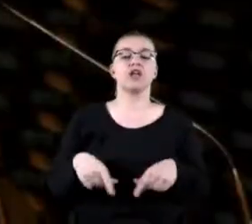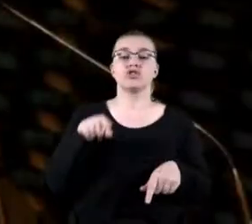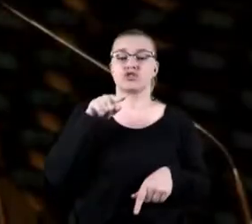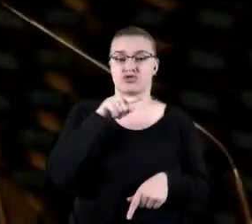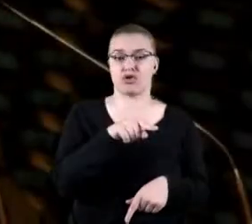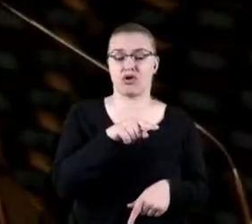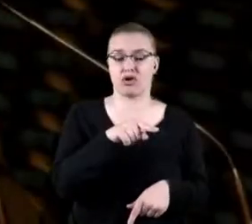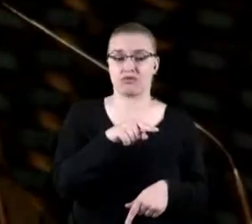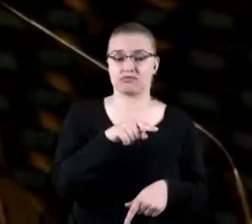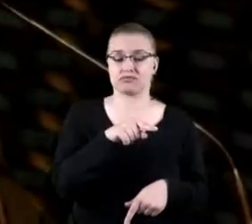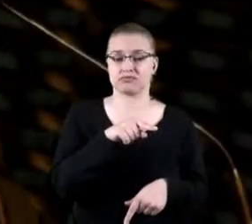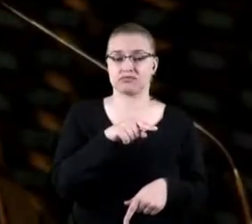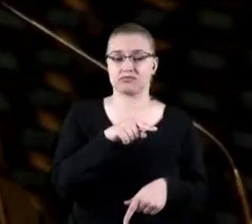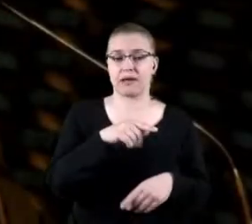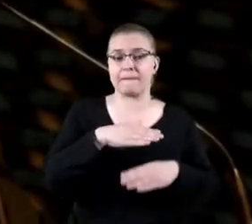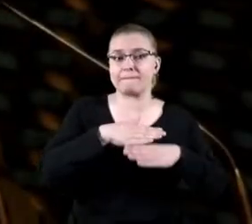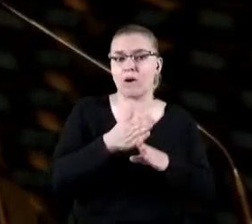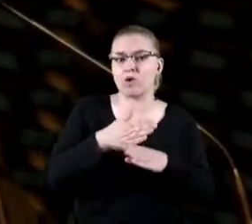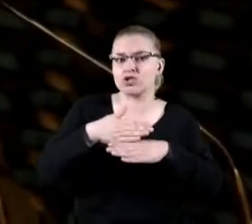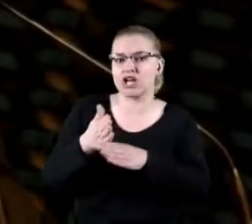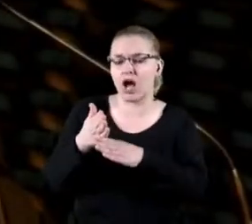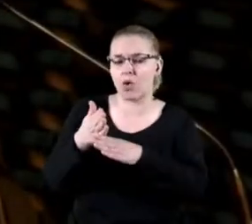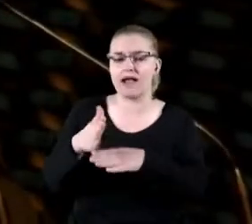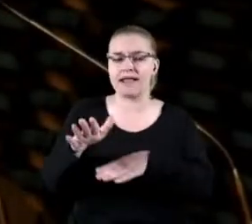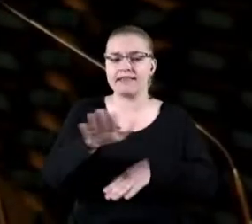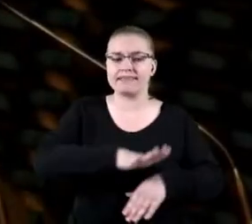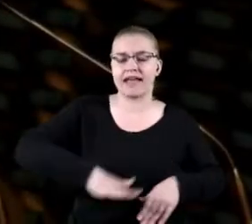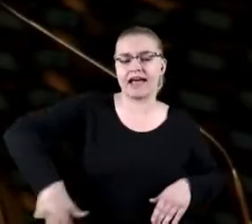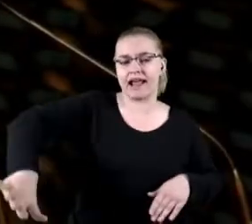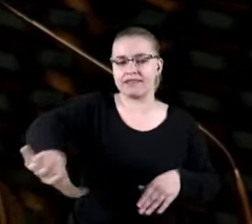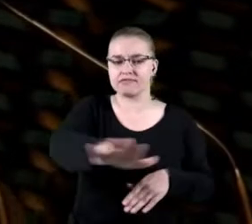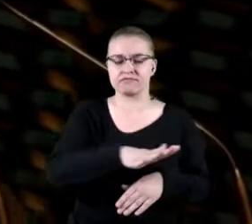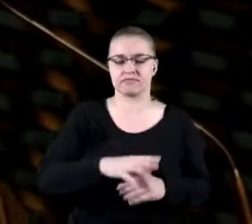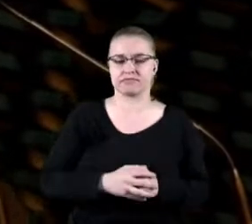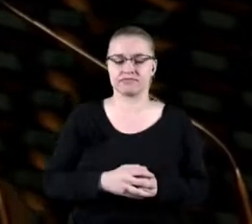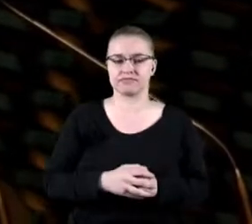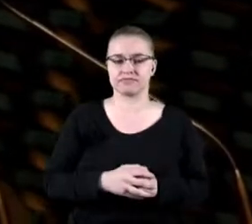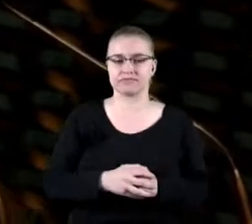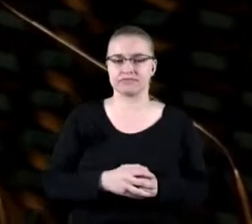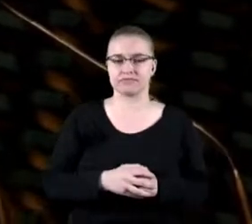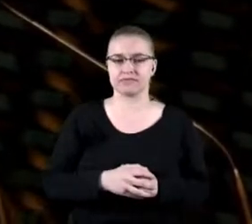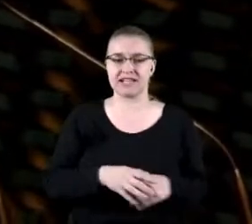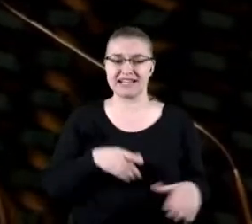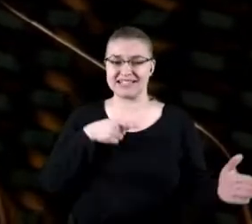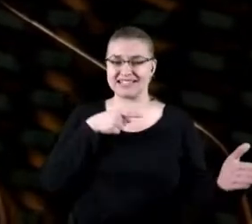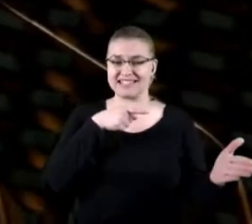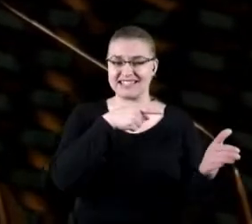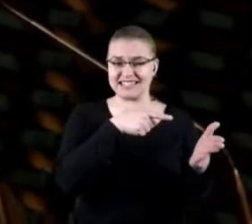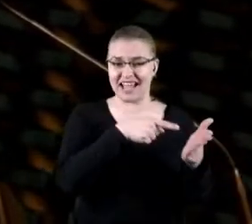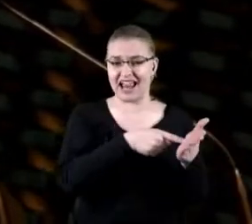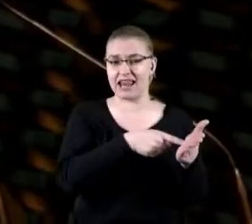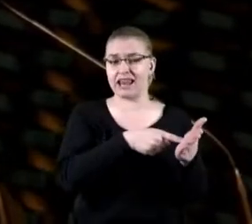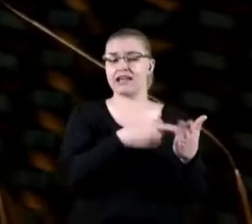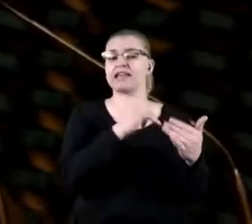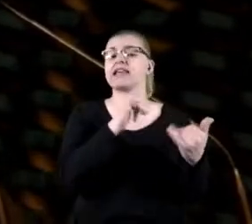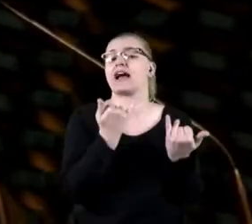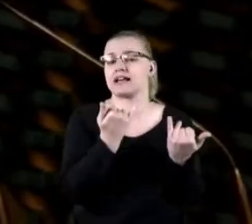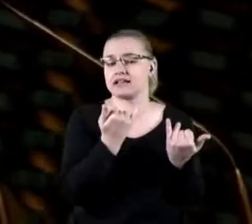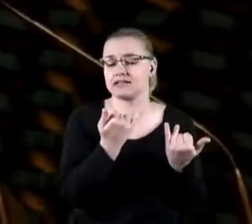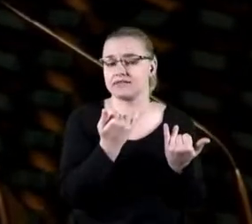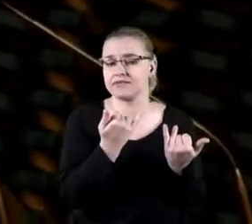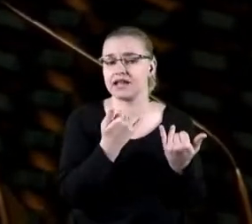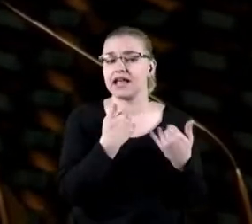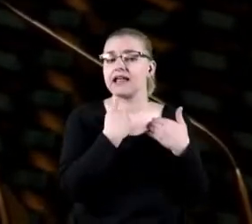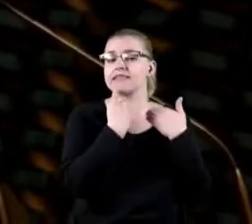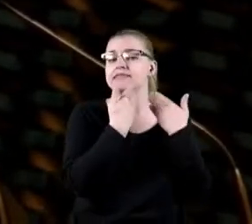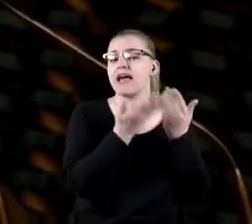taking into all aspects the economy, housing, land areas to